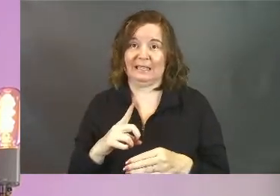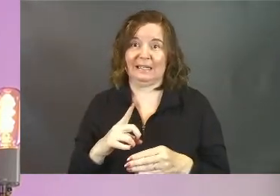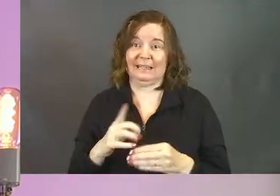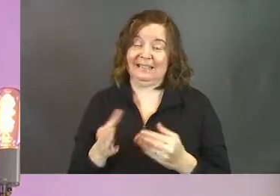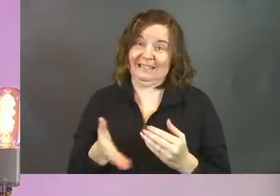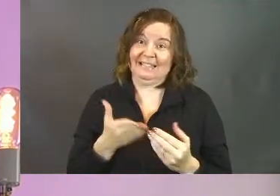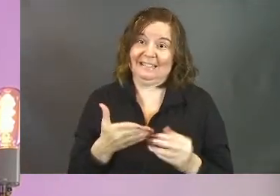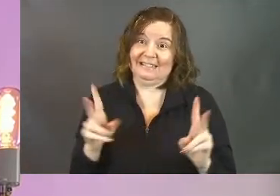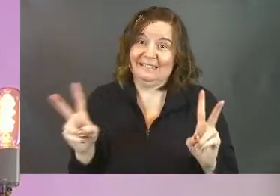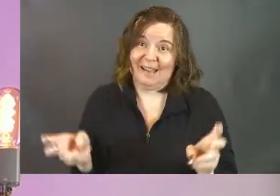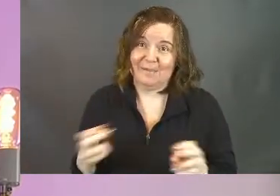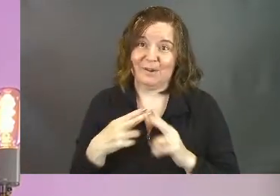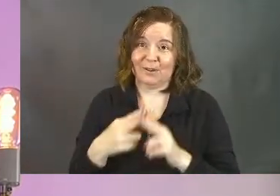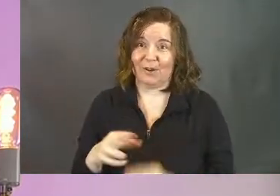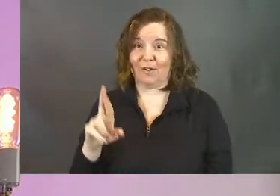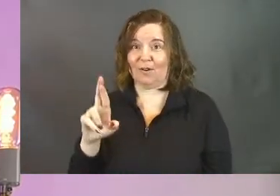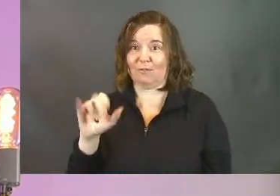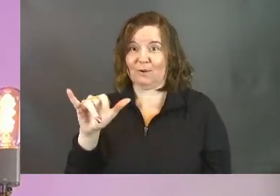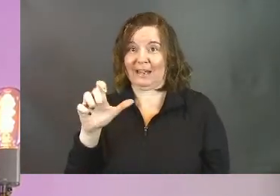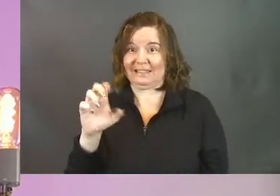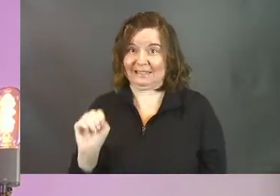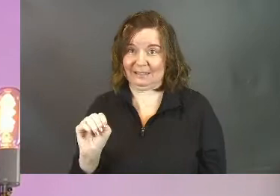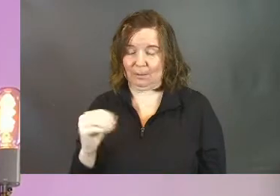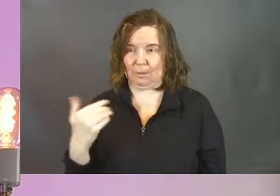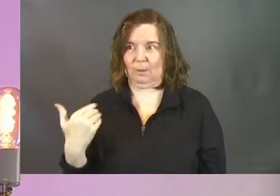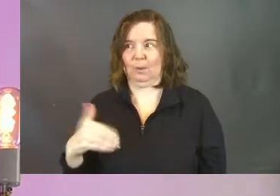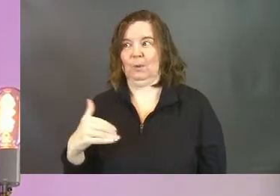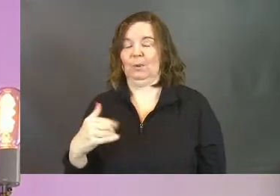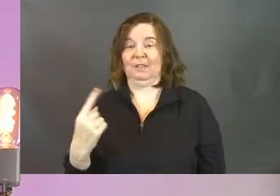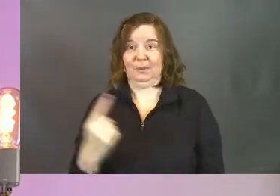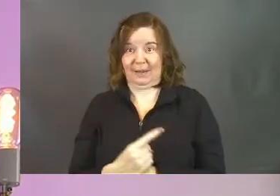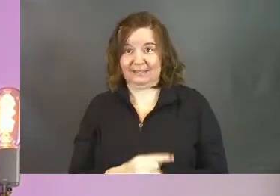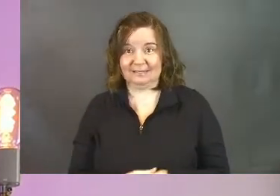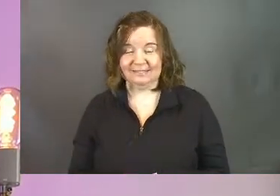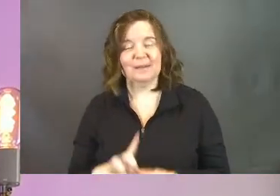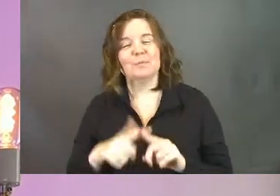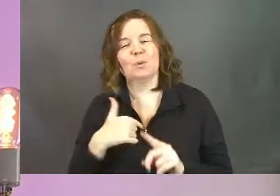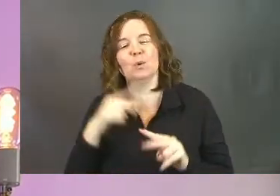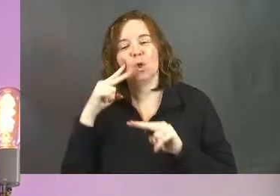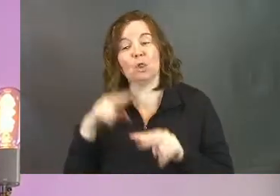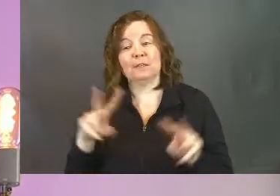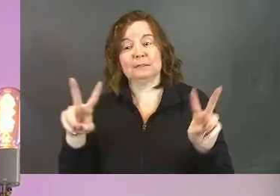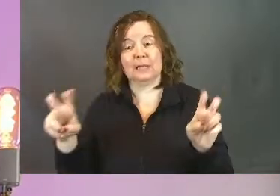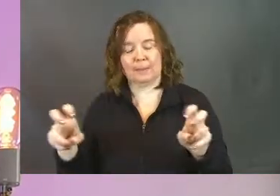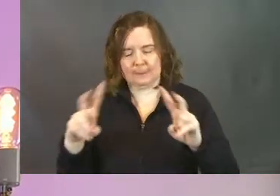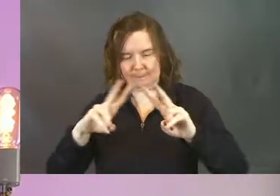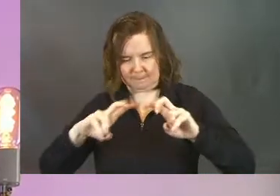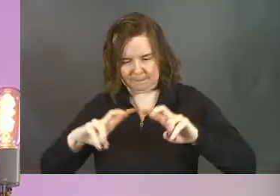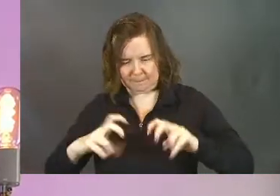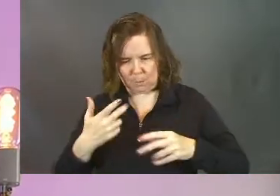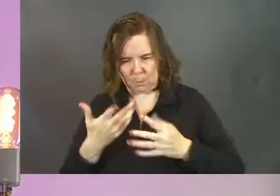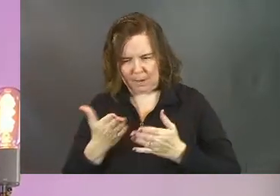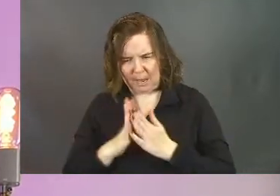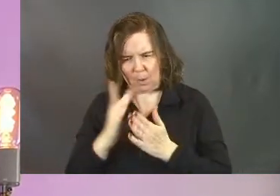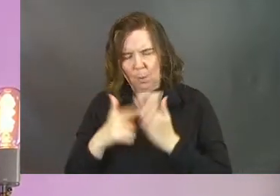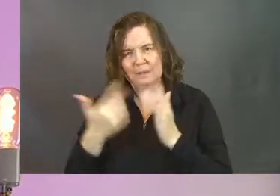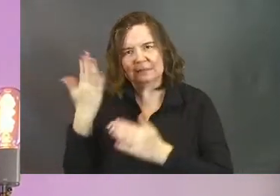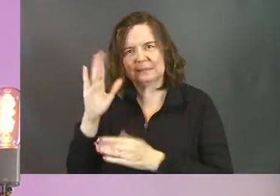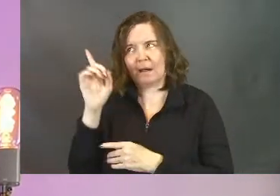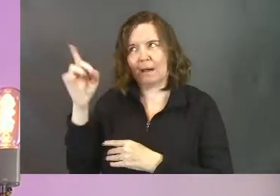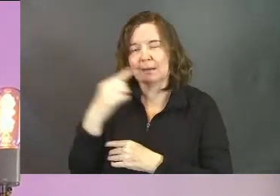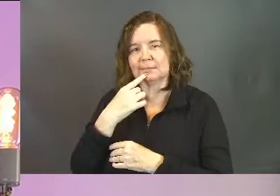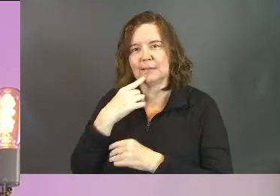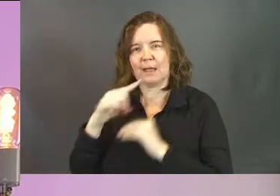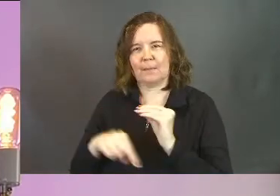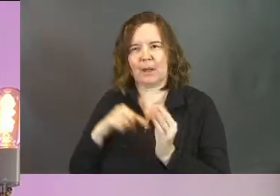easy topic called racism. Wow, right? Racism. But we're going to look at this topic, and we're going to ask, what does God